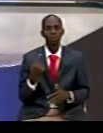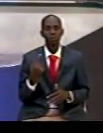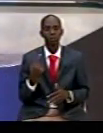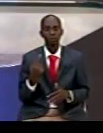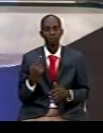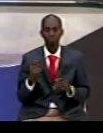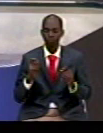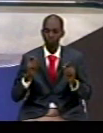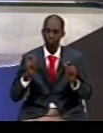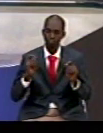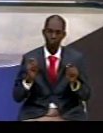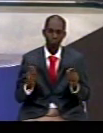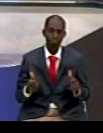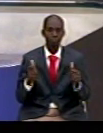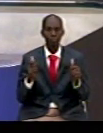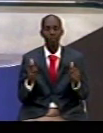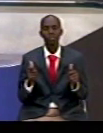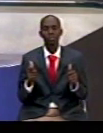instantly,